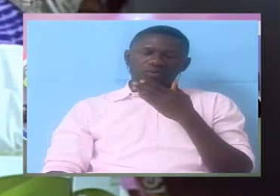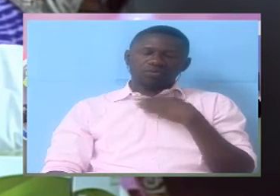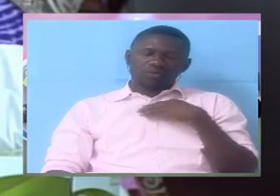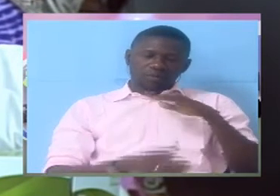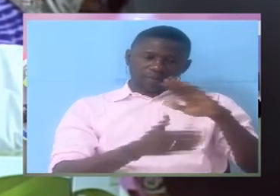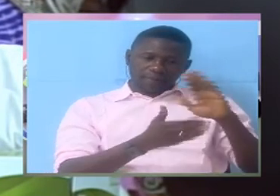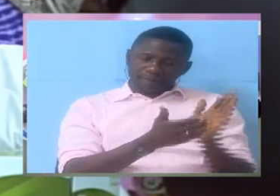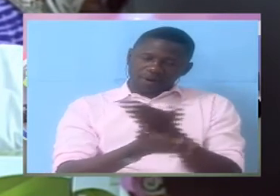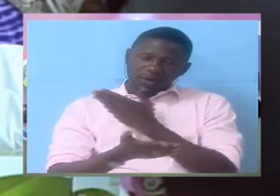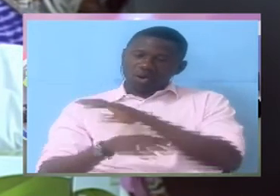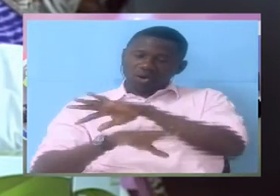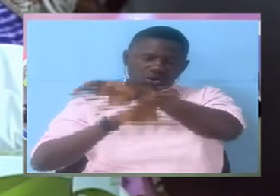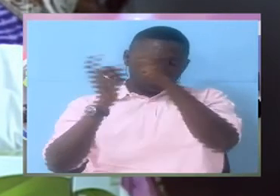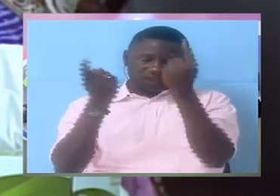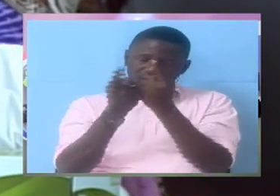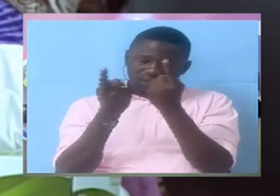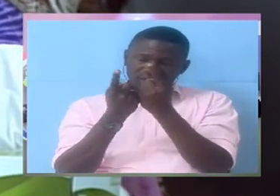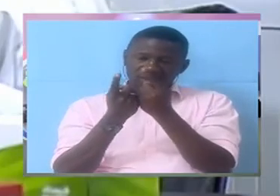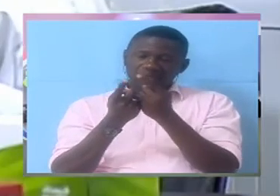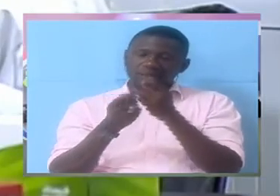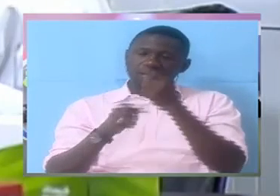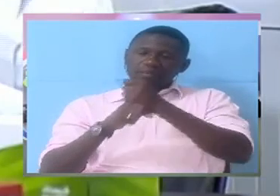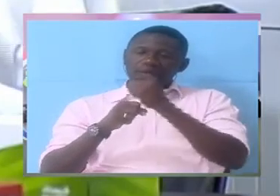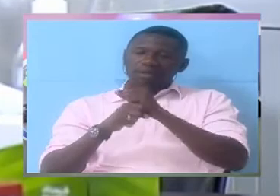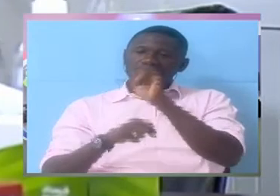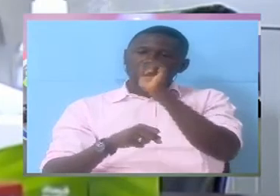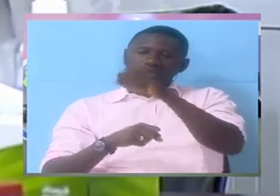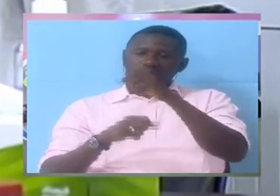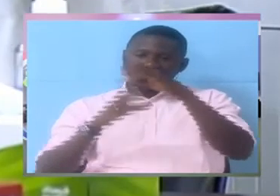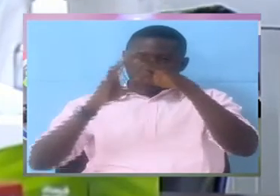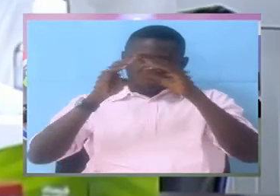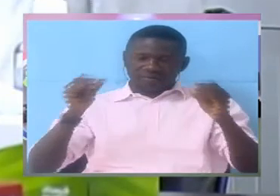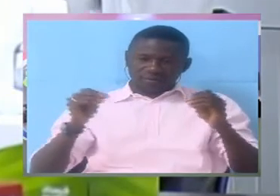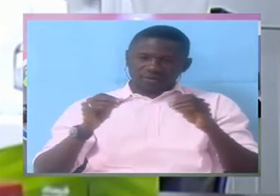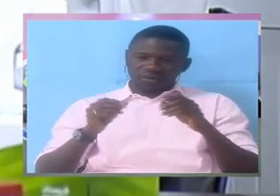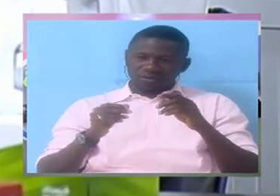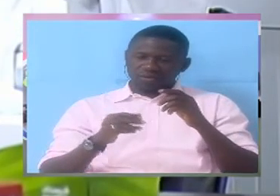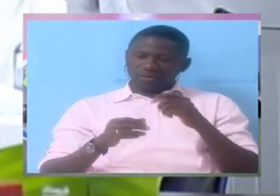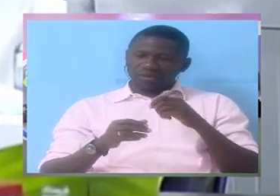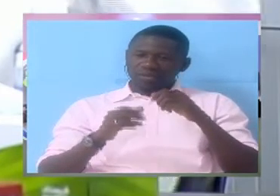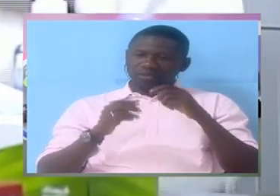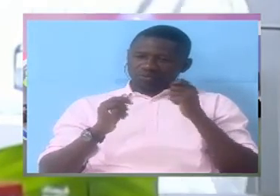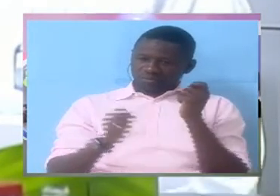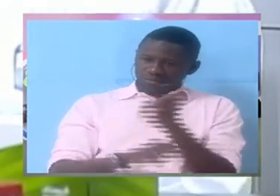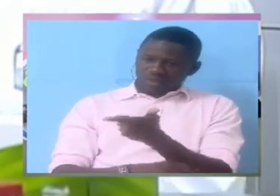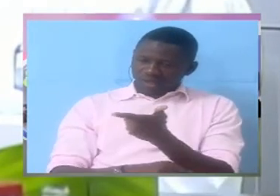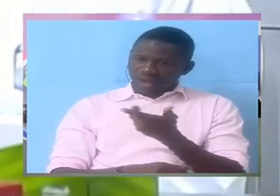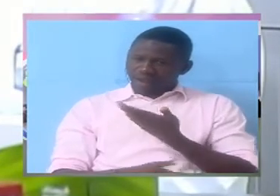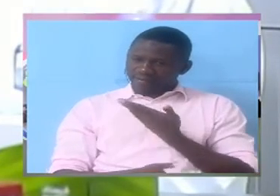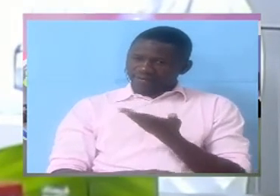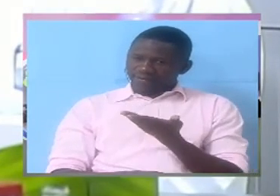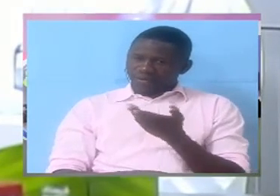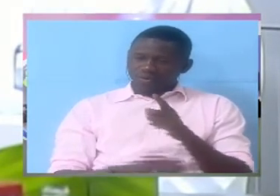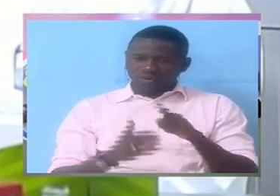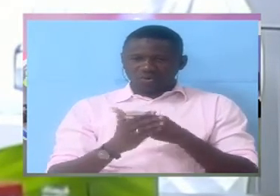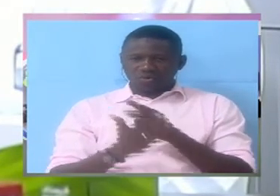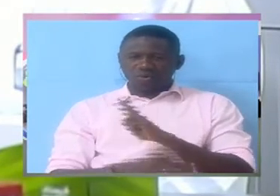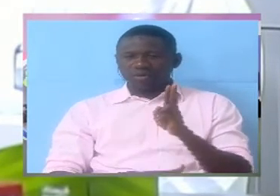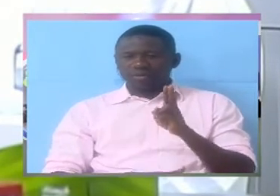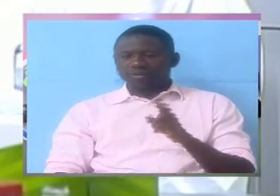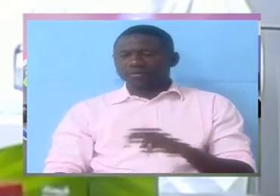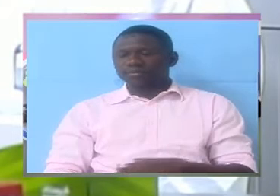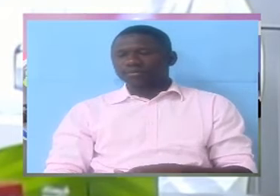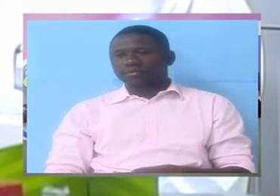bang. As far as I can remember what you said, if I remember clear properly.